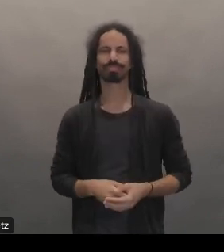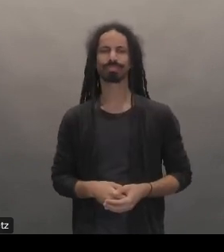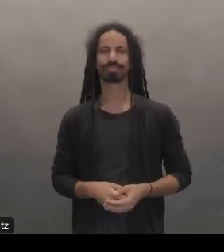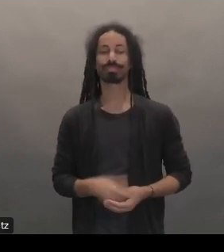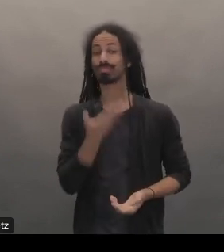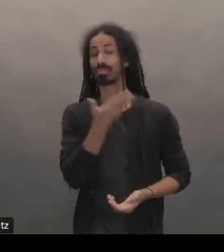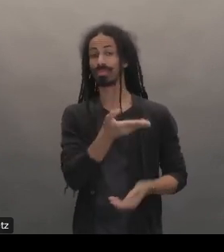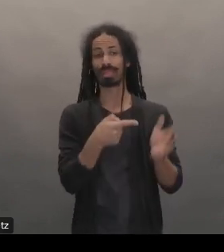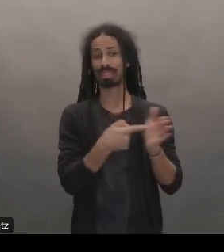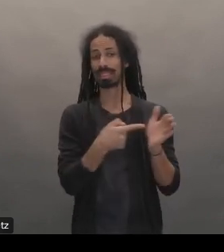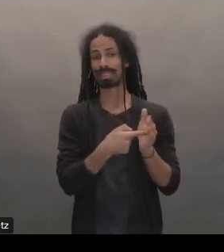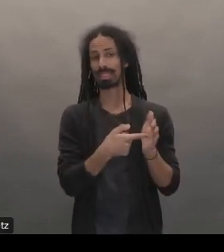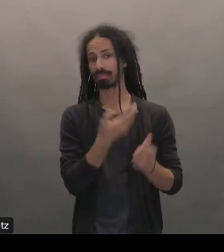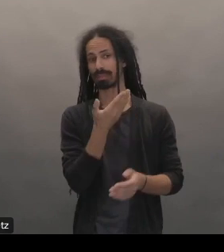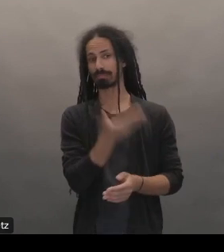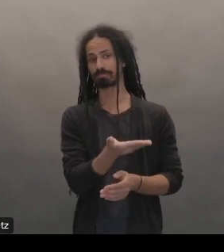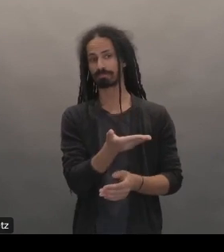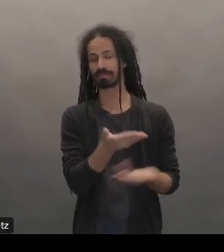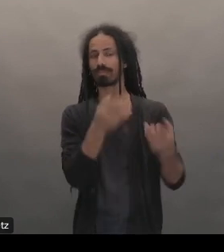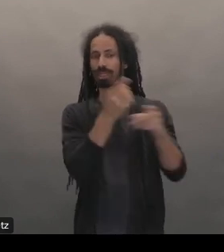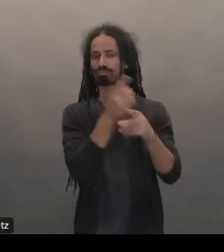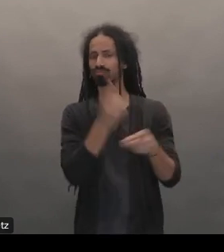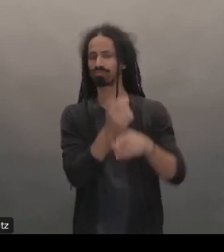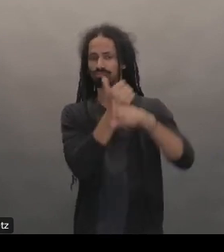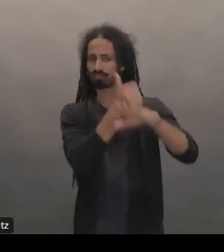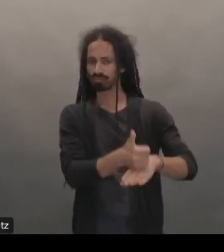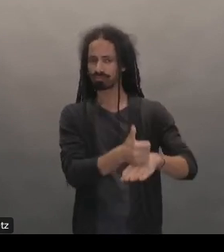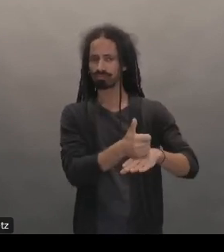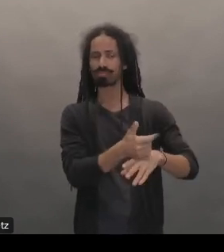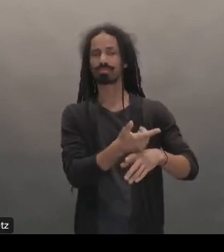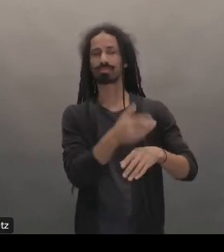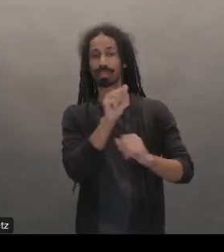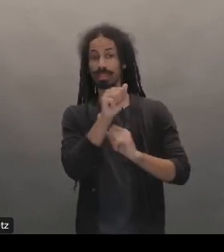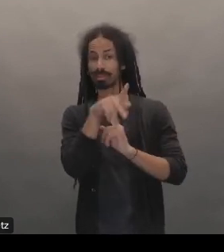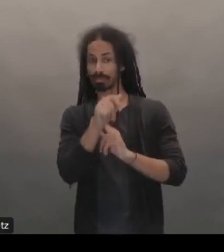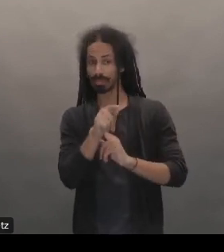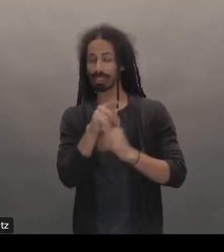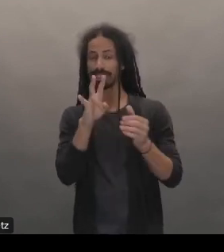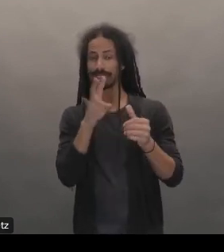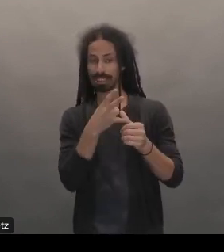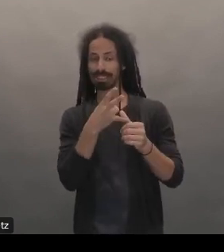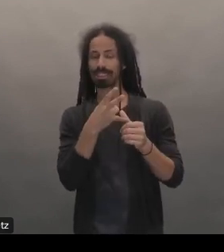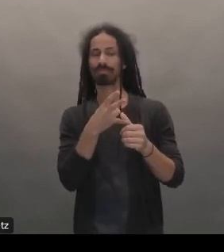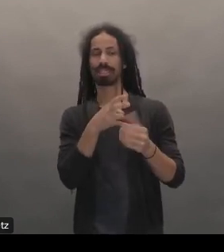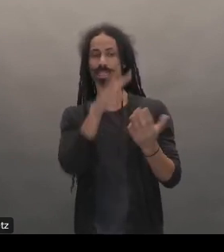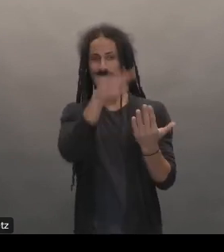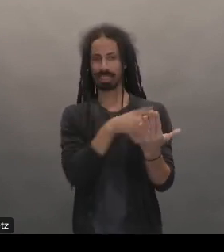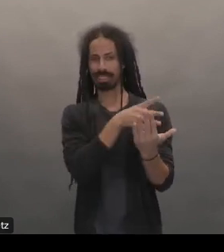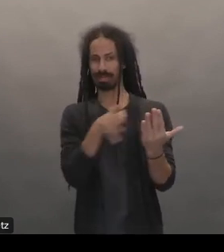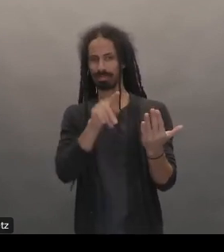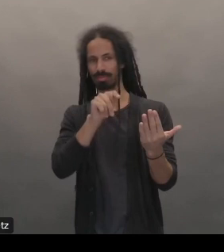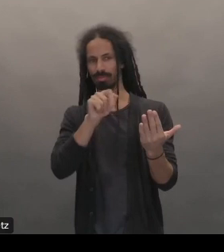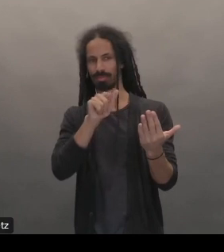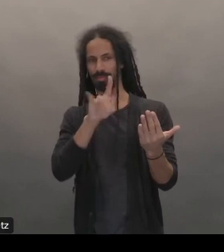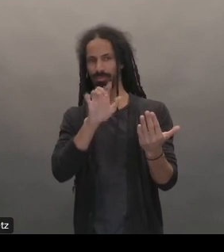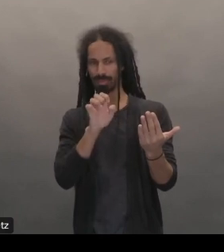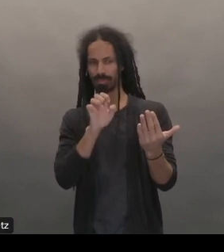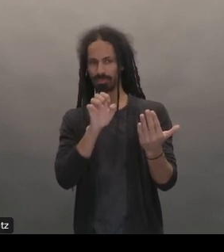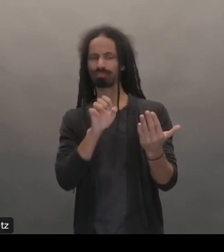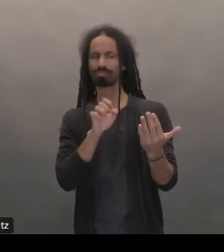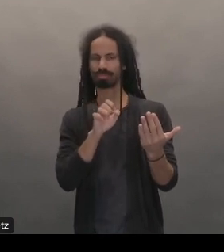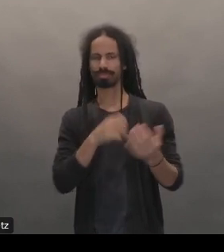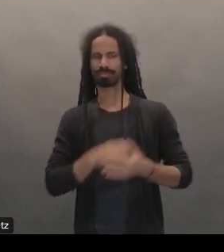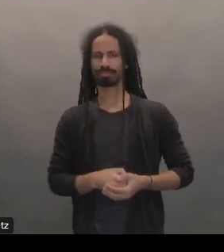example of a correctly formatted APA 7 table. So let's look at the details here. You can see